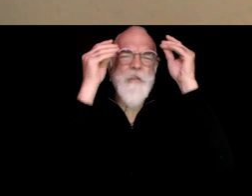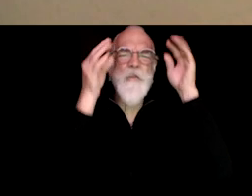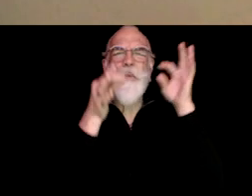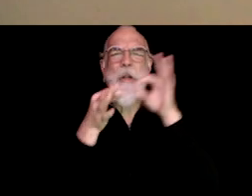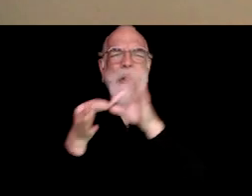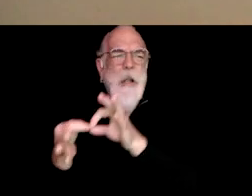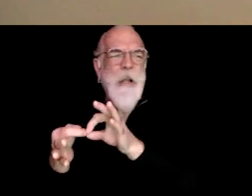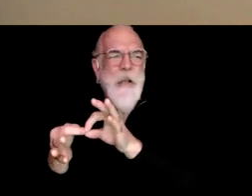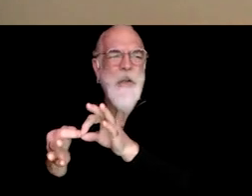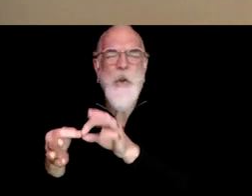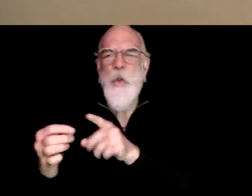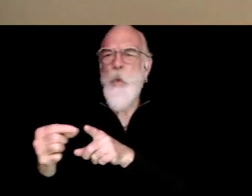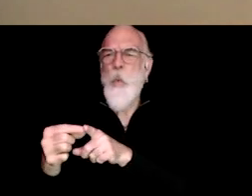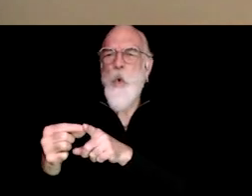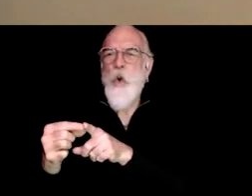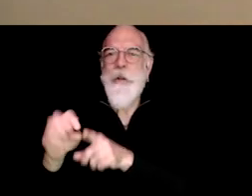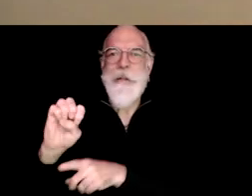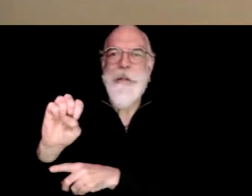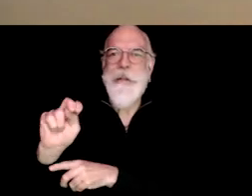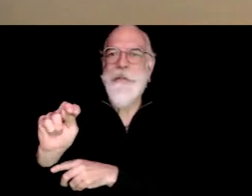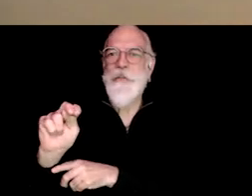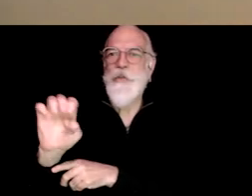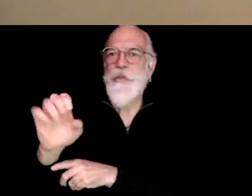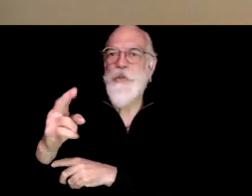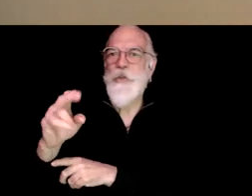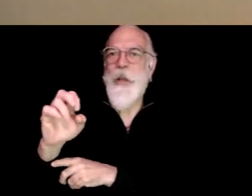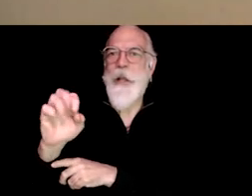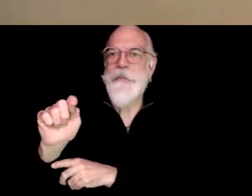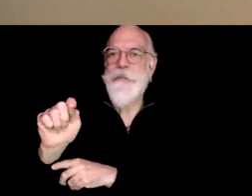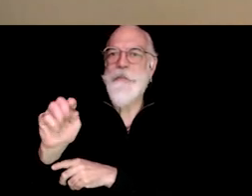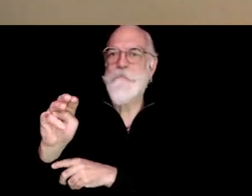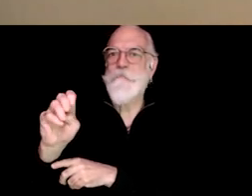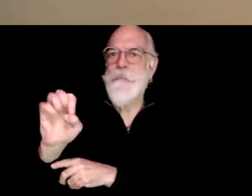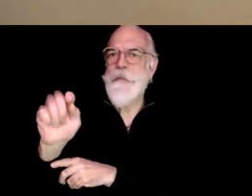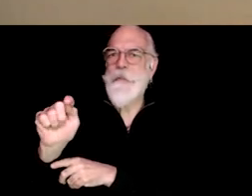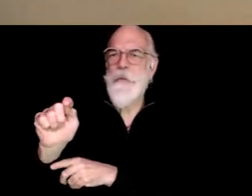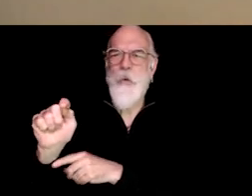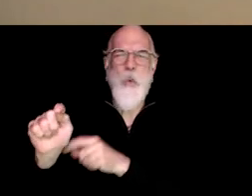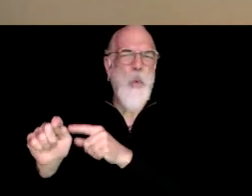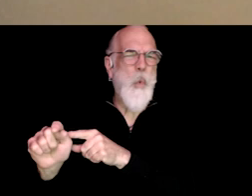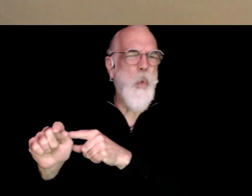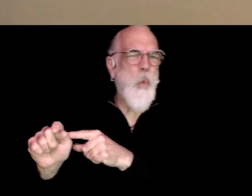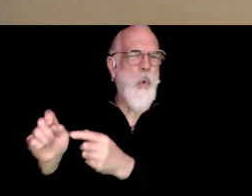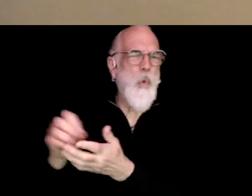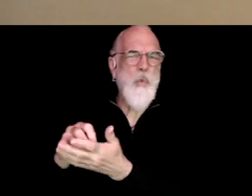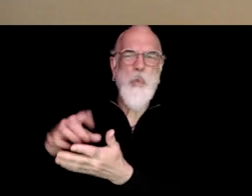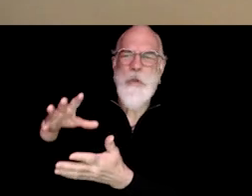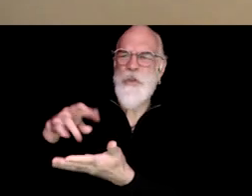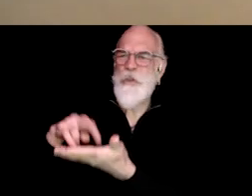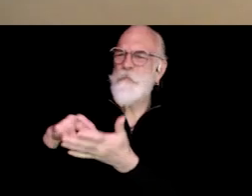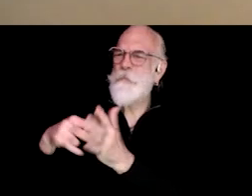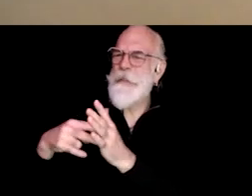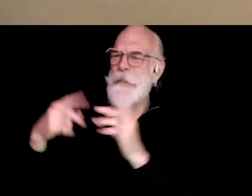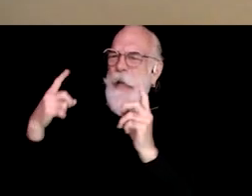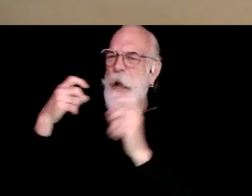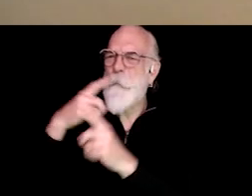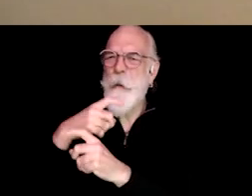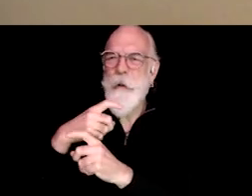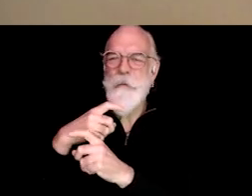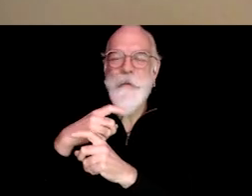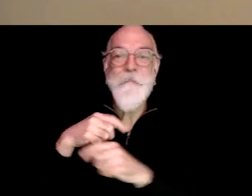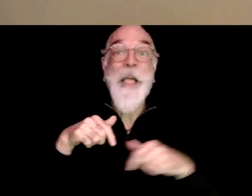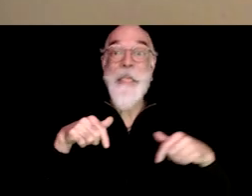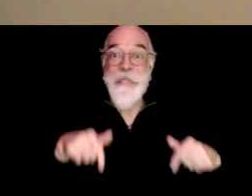word enchantment, a word rich and complex in meaning. This world holds